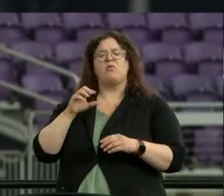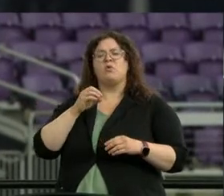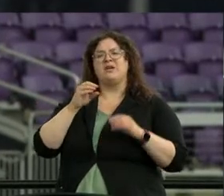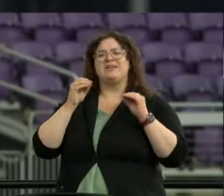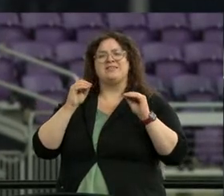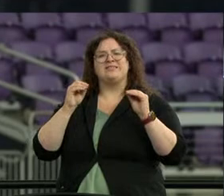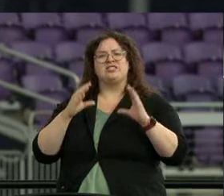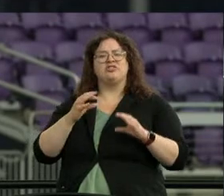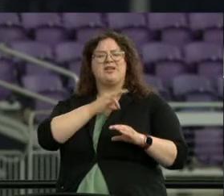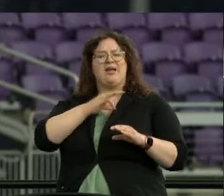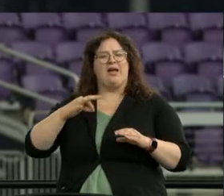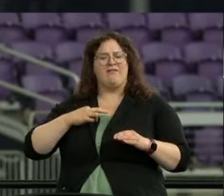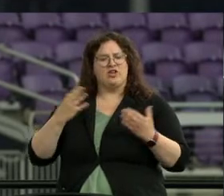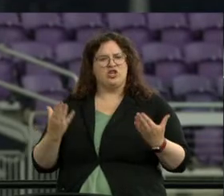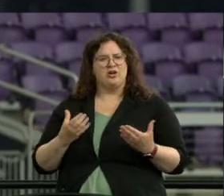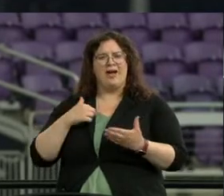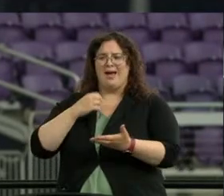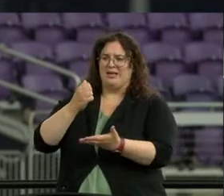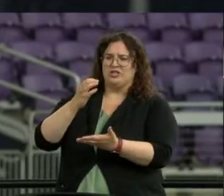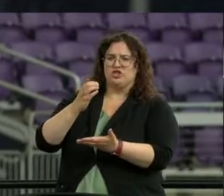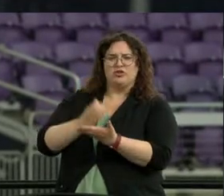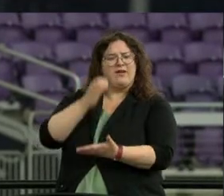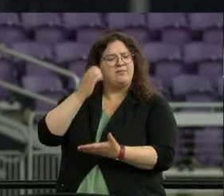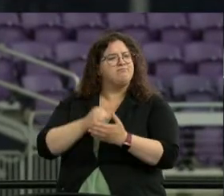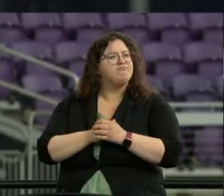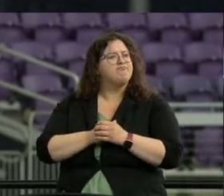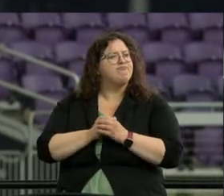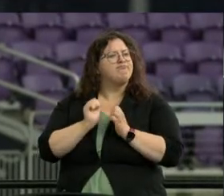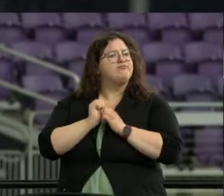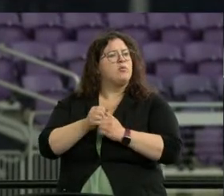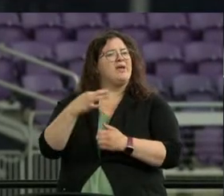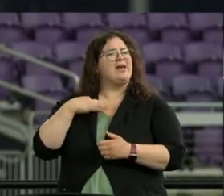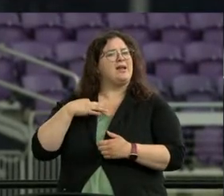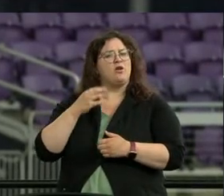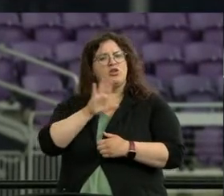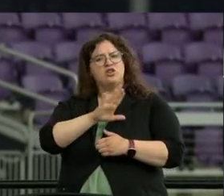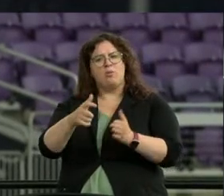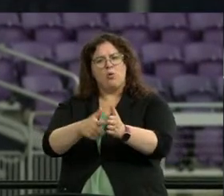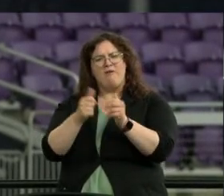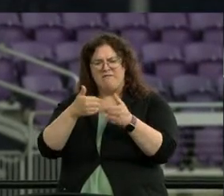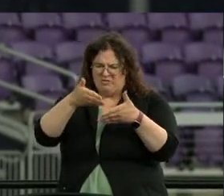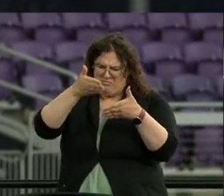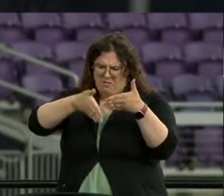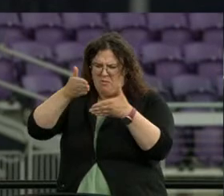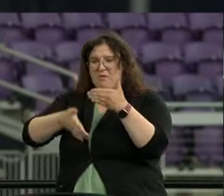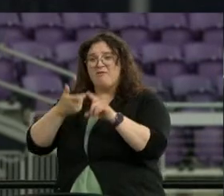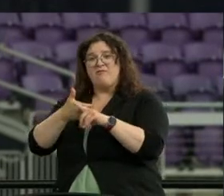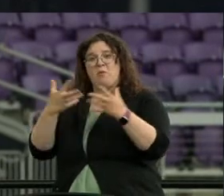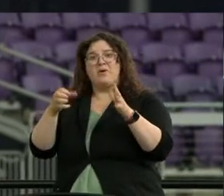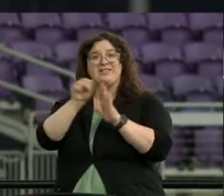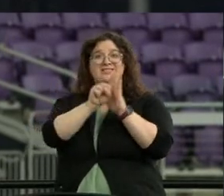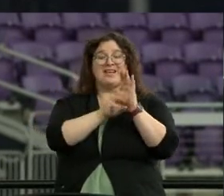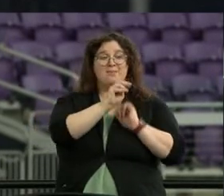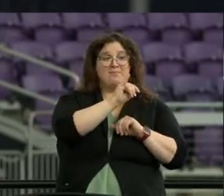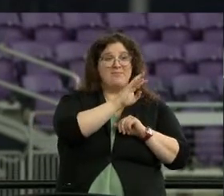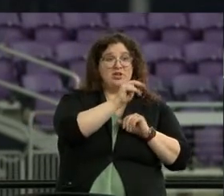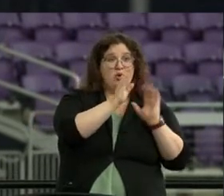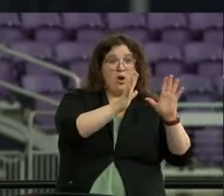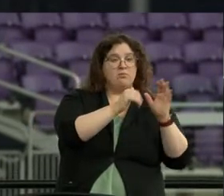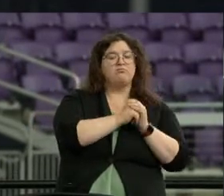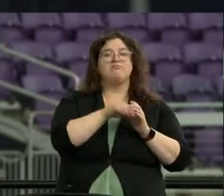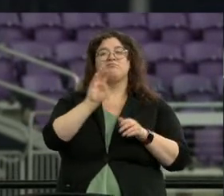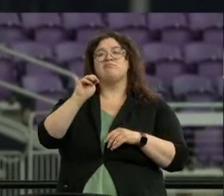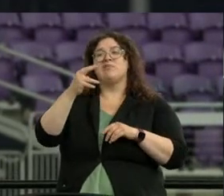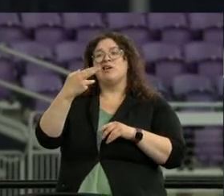School, I certify the following diploma candidates have met all of the requirements outlined by both the state of Minnesota and